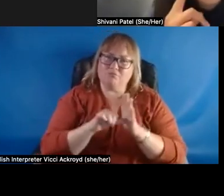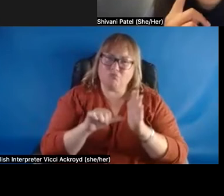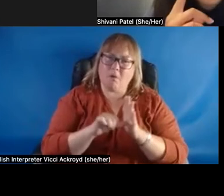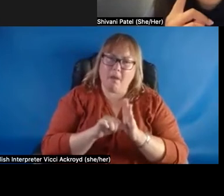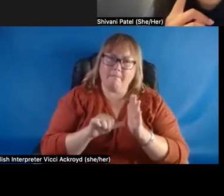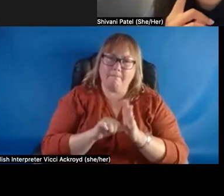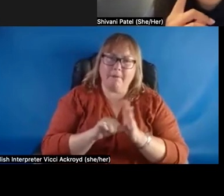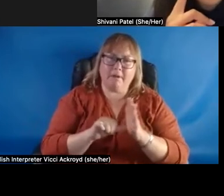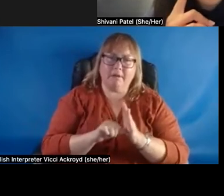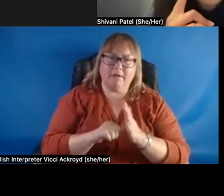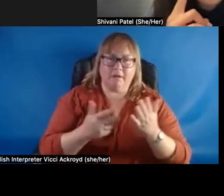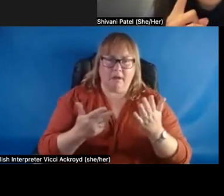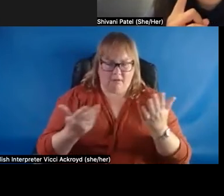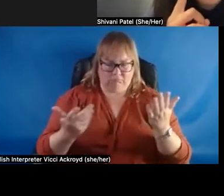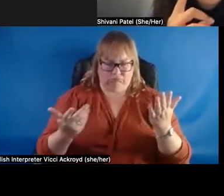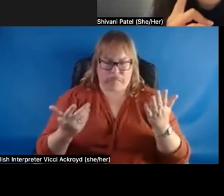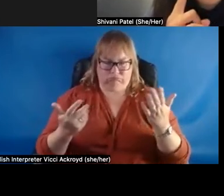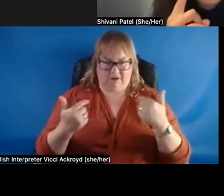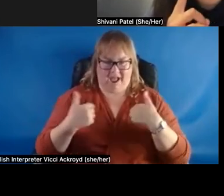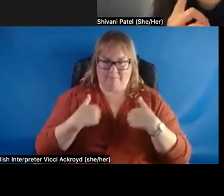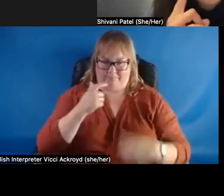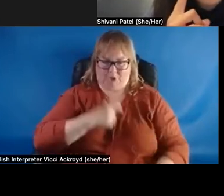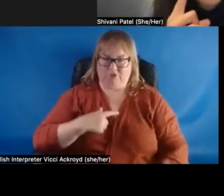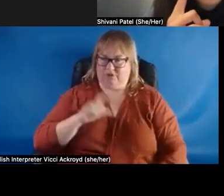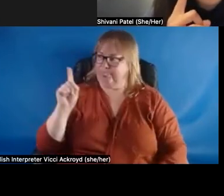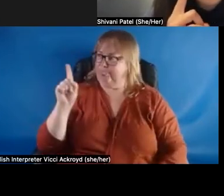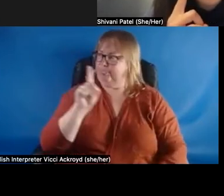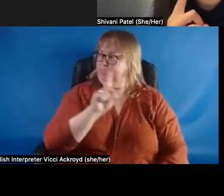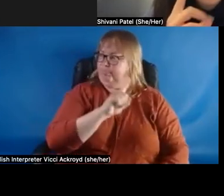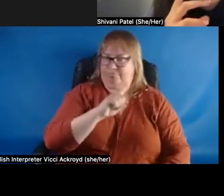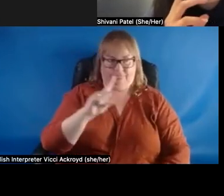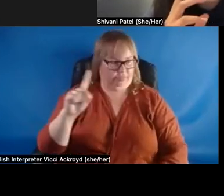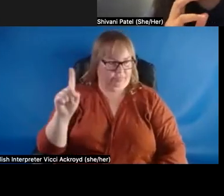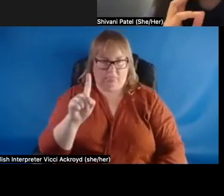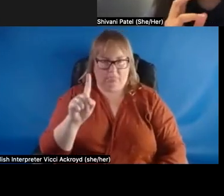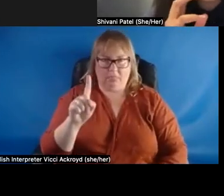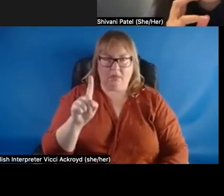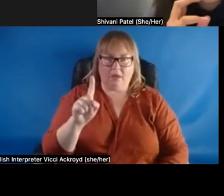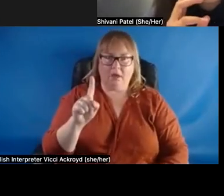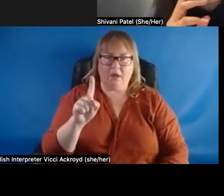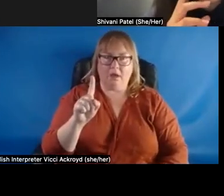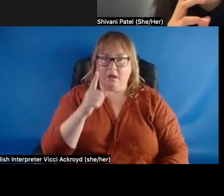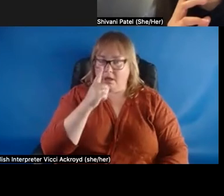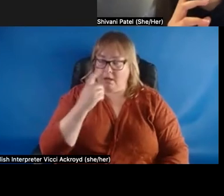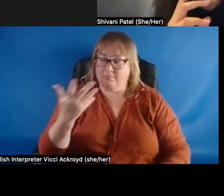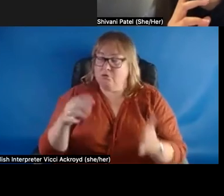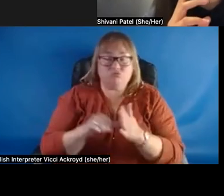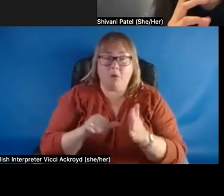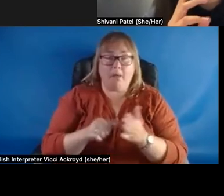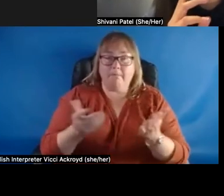existing out there can also be a problem for someone